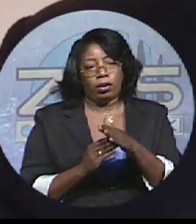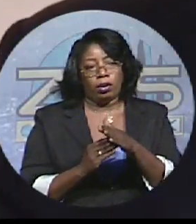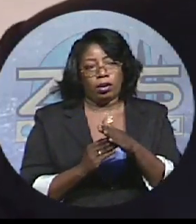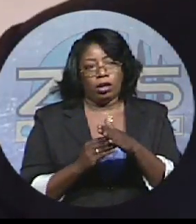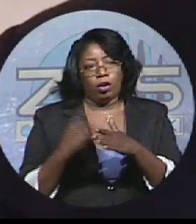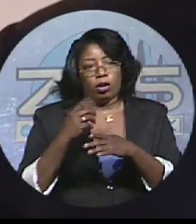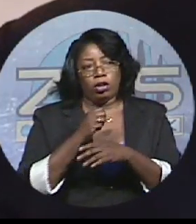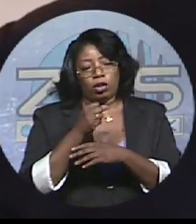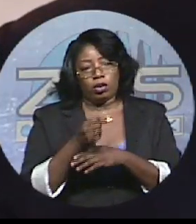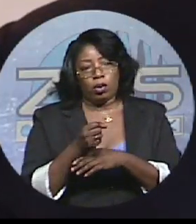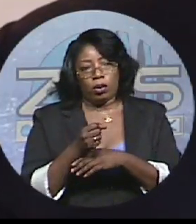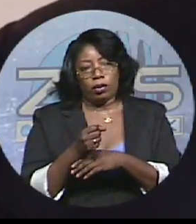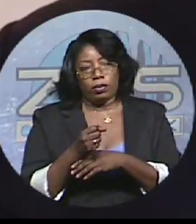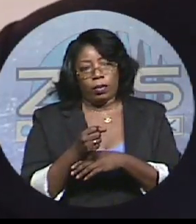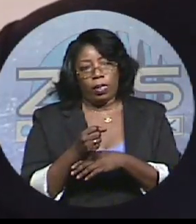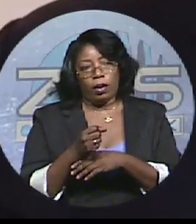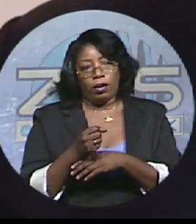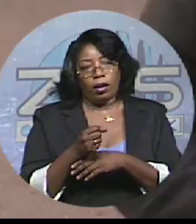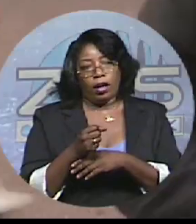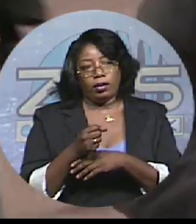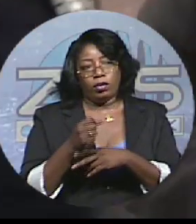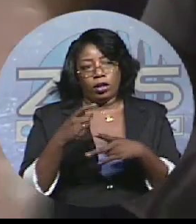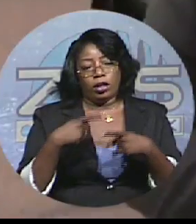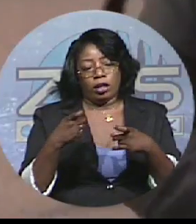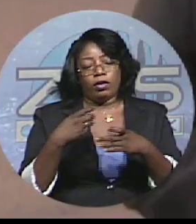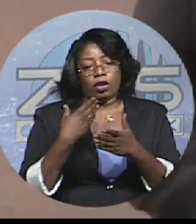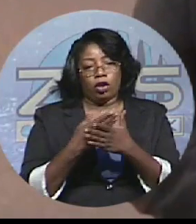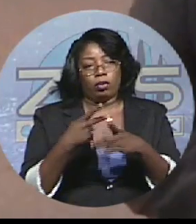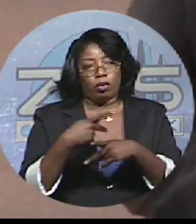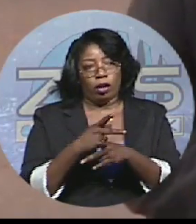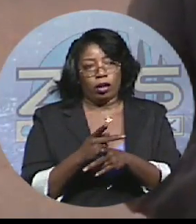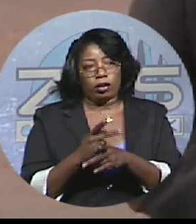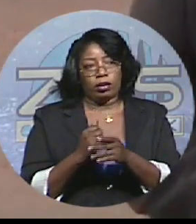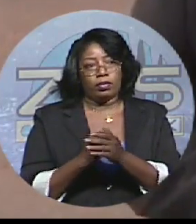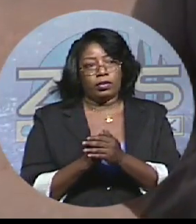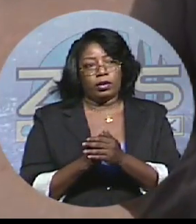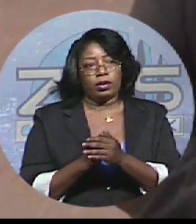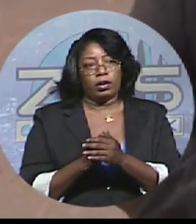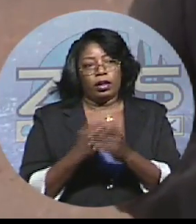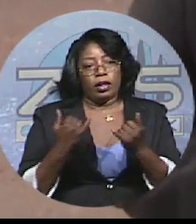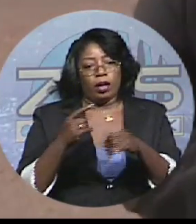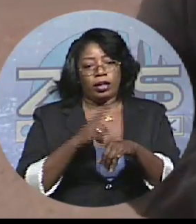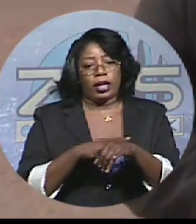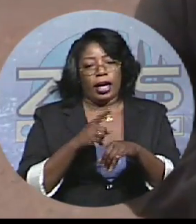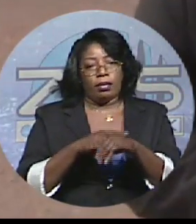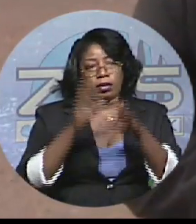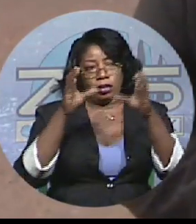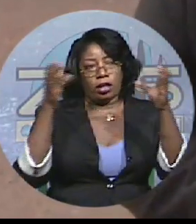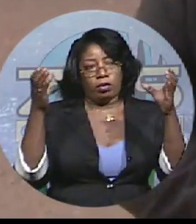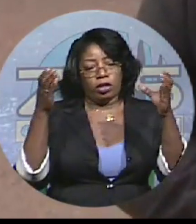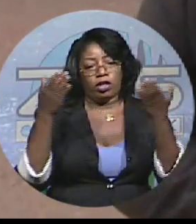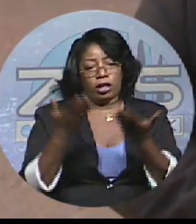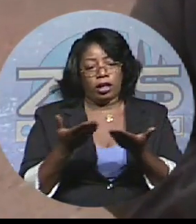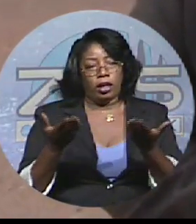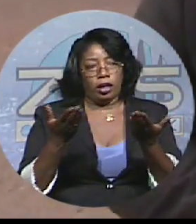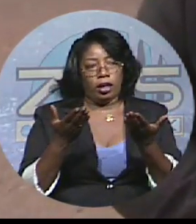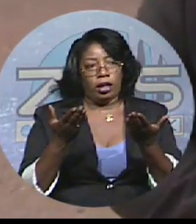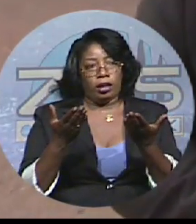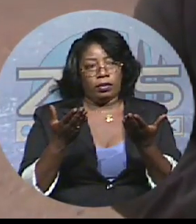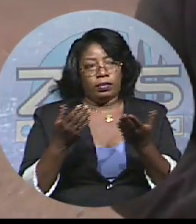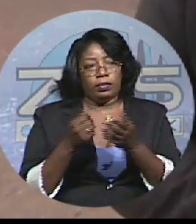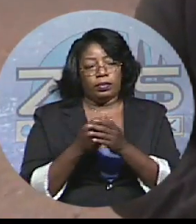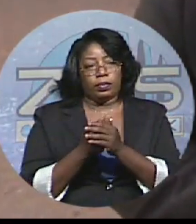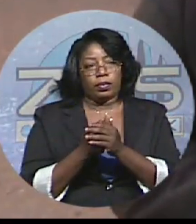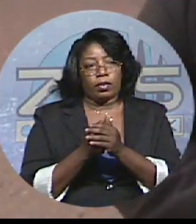to ensure you have the airlift, and of course the product. As a sidebar, this comes at a time of celebration here in Great Britain that the Prime Minister is